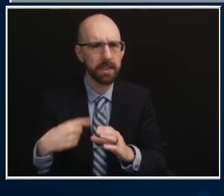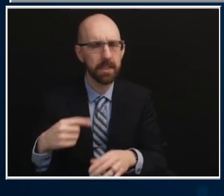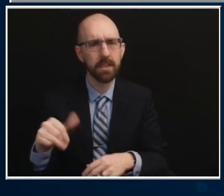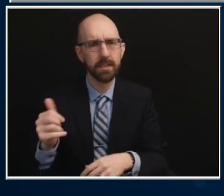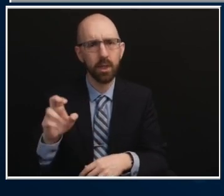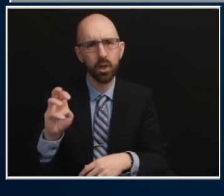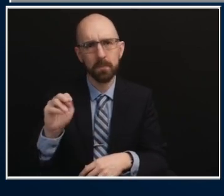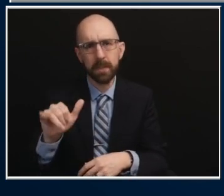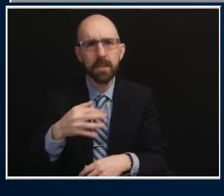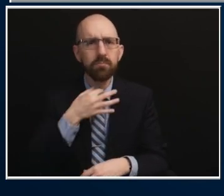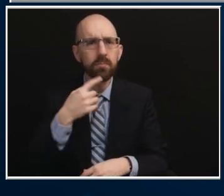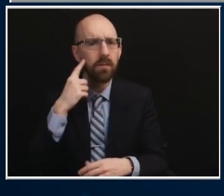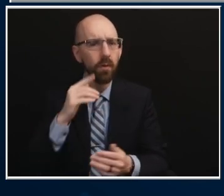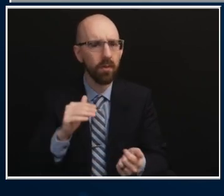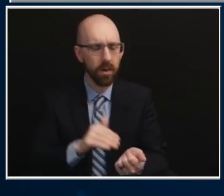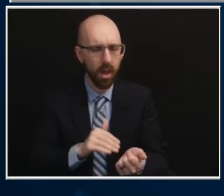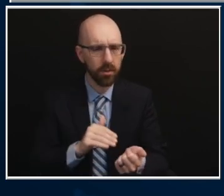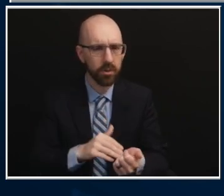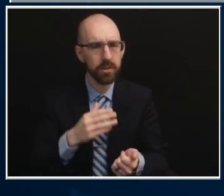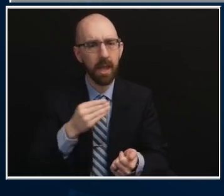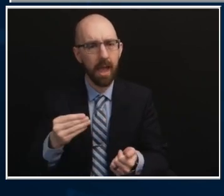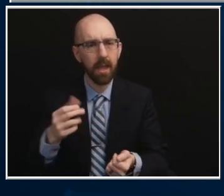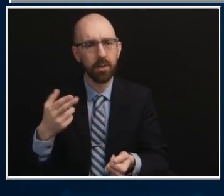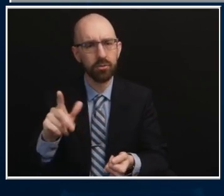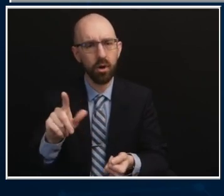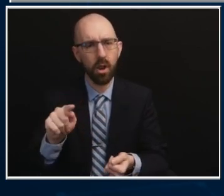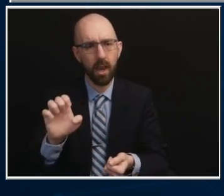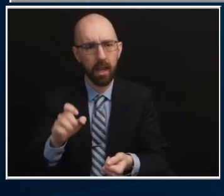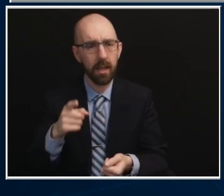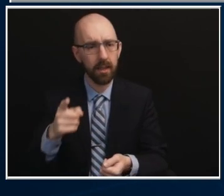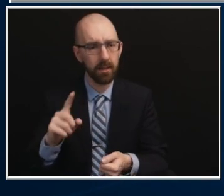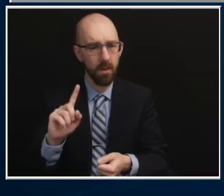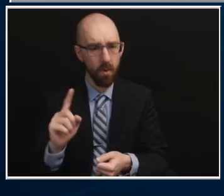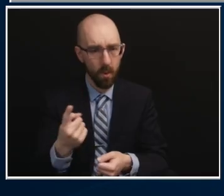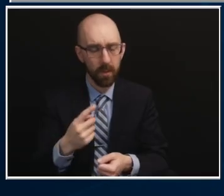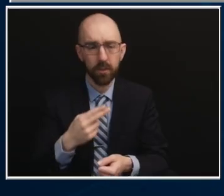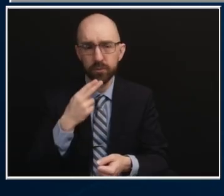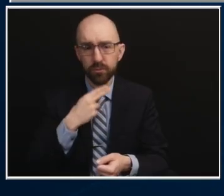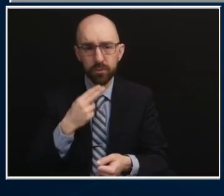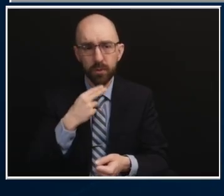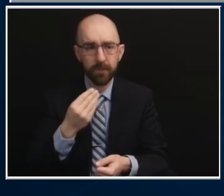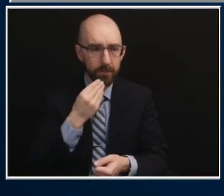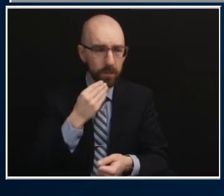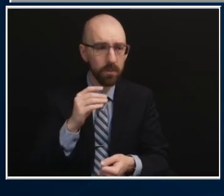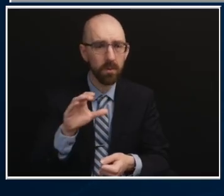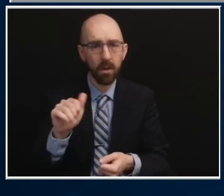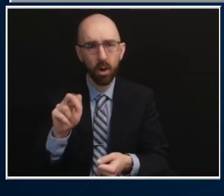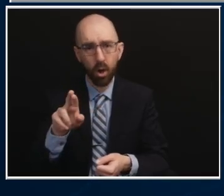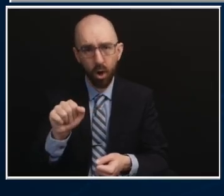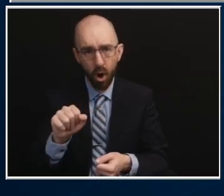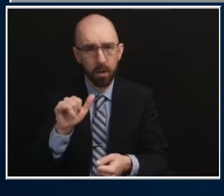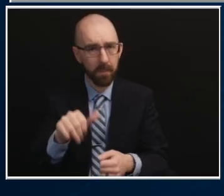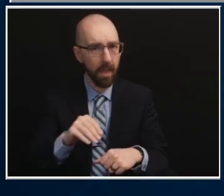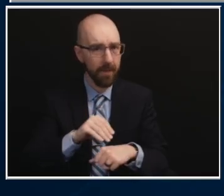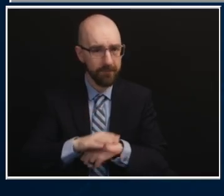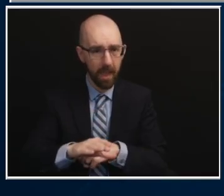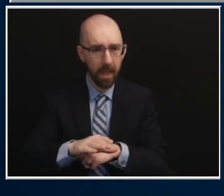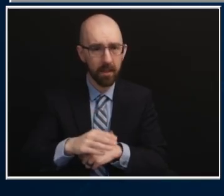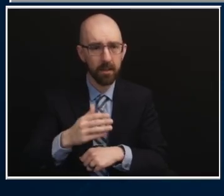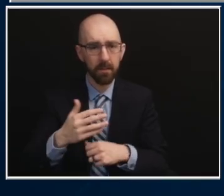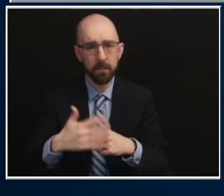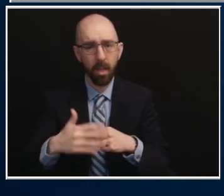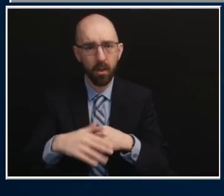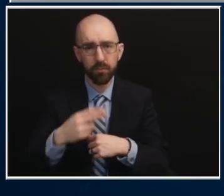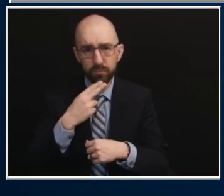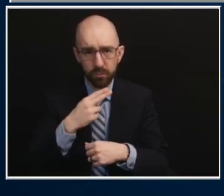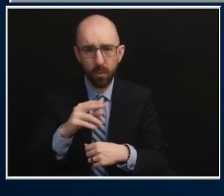the doctors and for Charlotte, is it purely sugary foods or carbs that affect your blood sugar, or do other things like stress